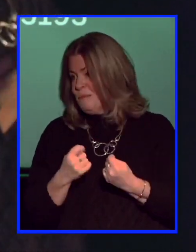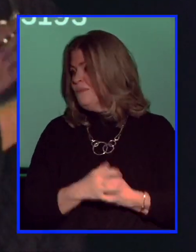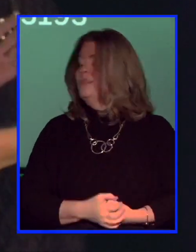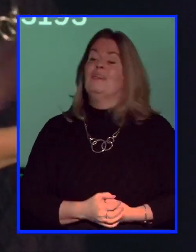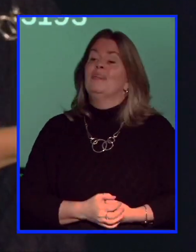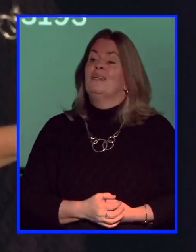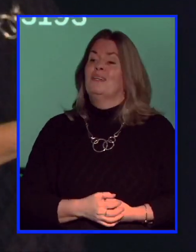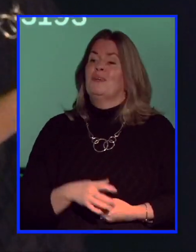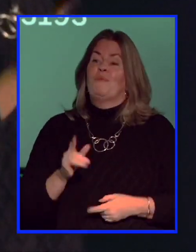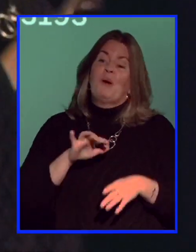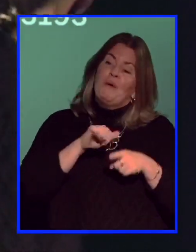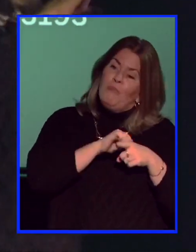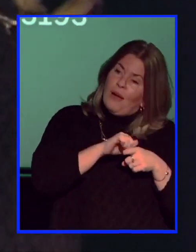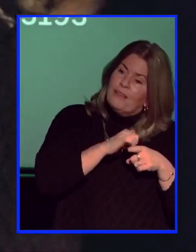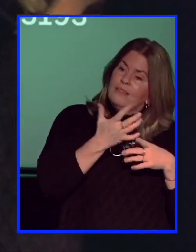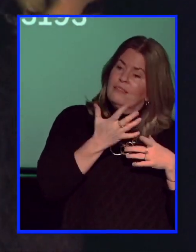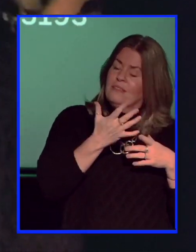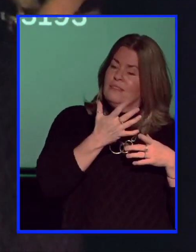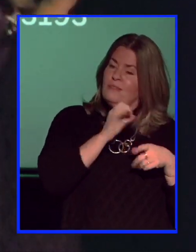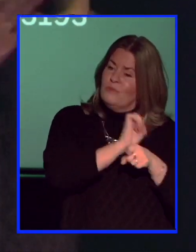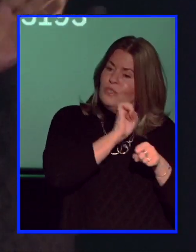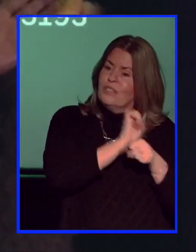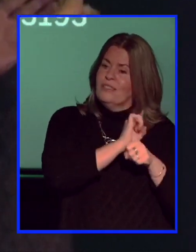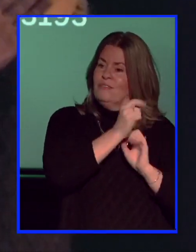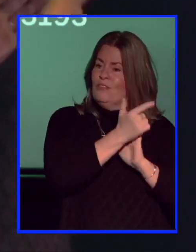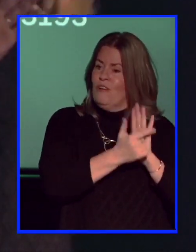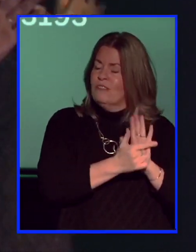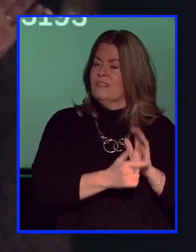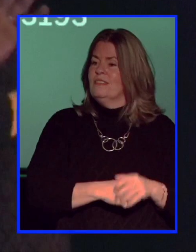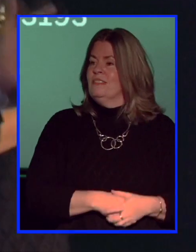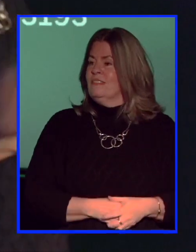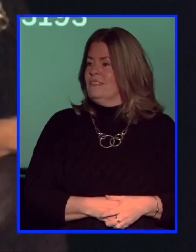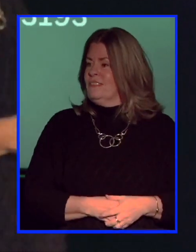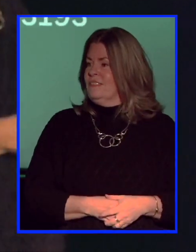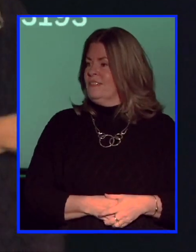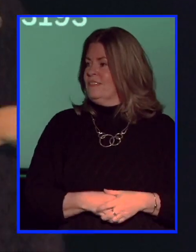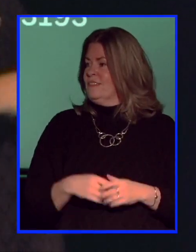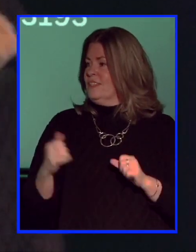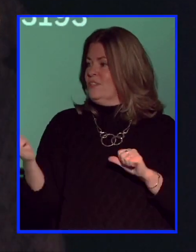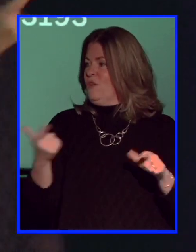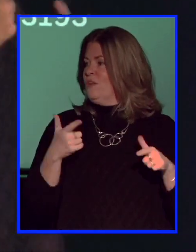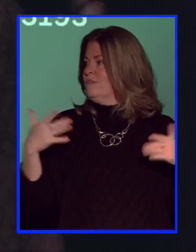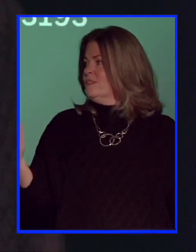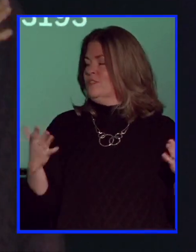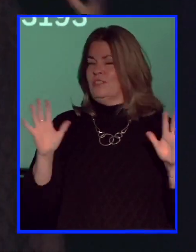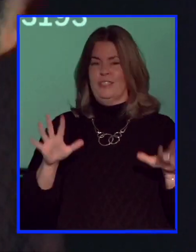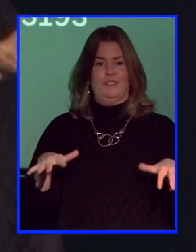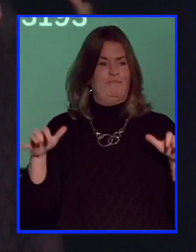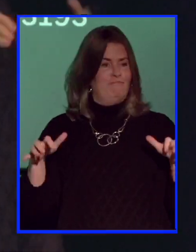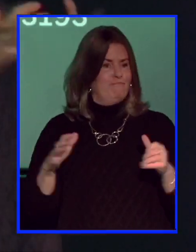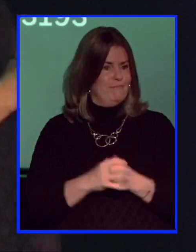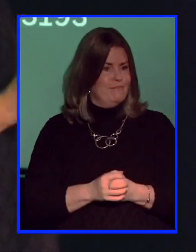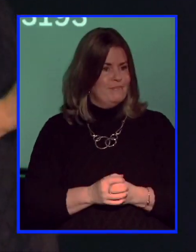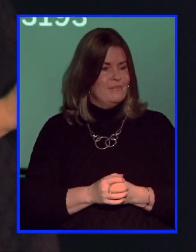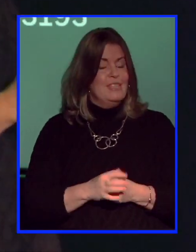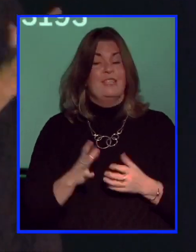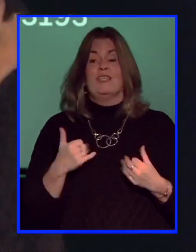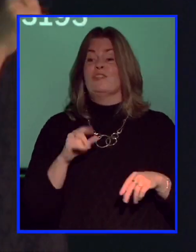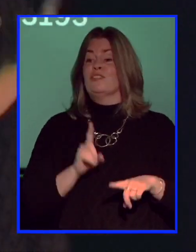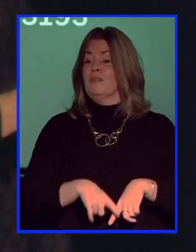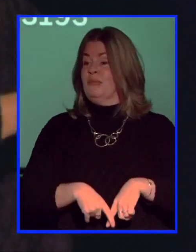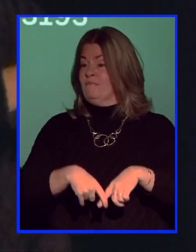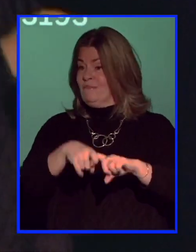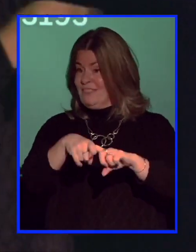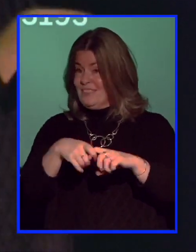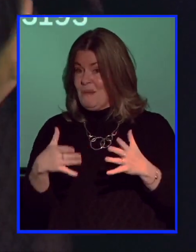where I practice law, and where all of us are gathered together again. So let me stop there and open it